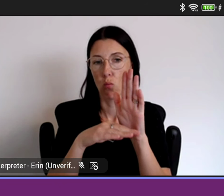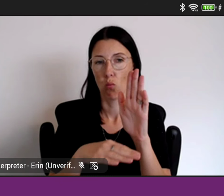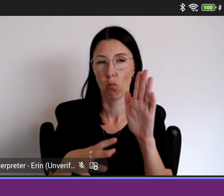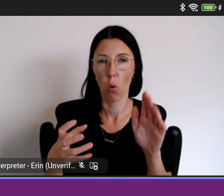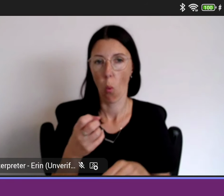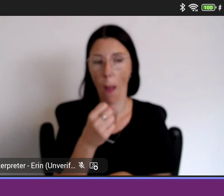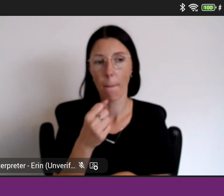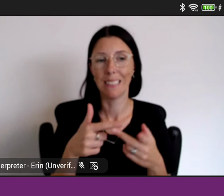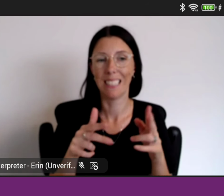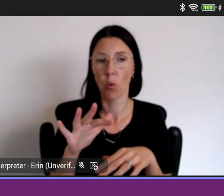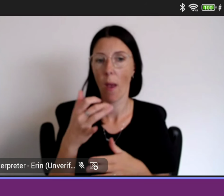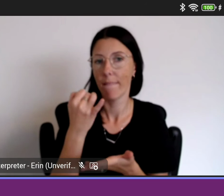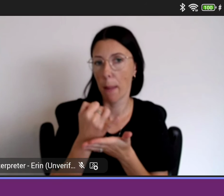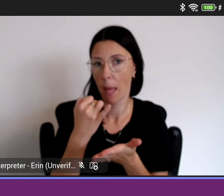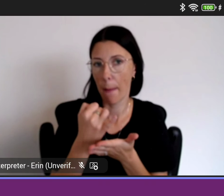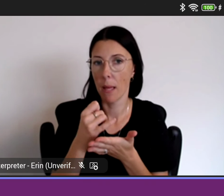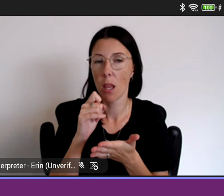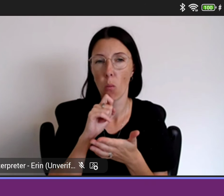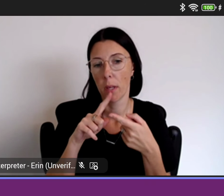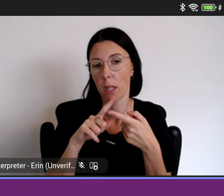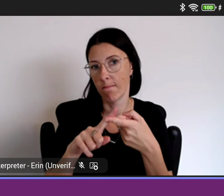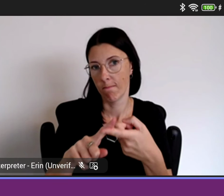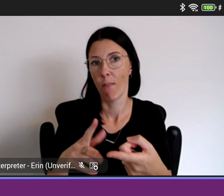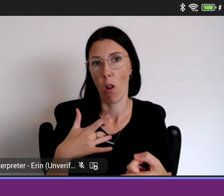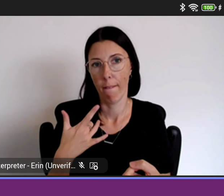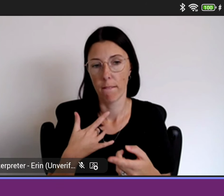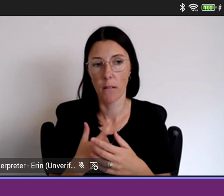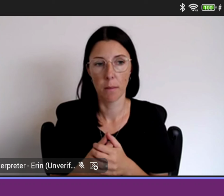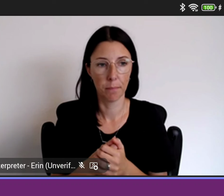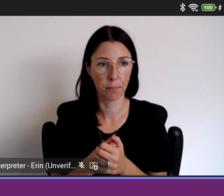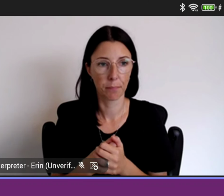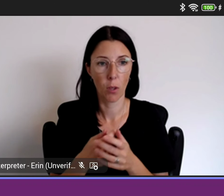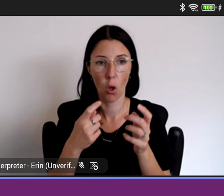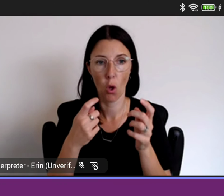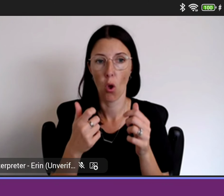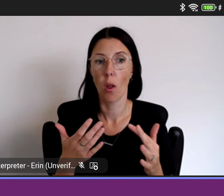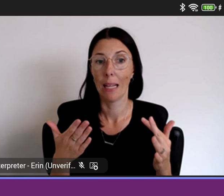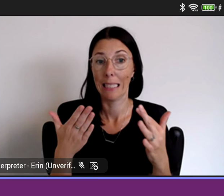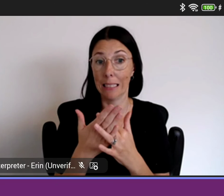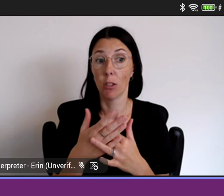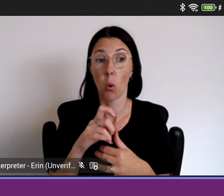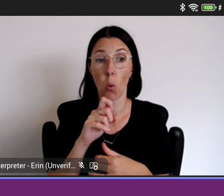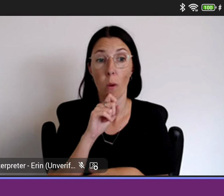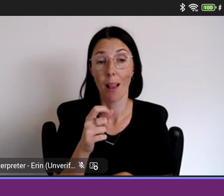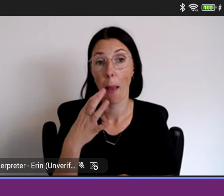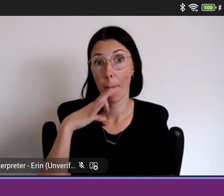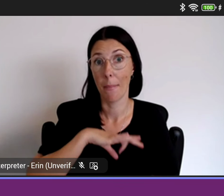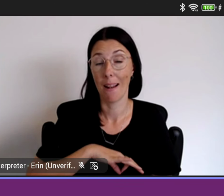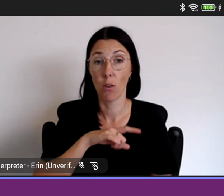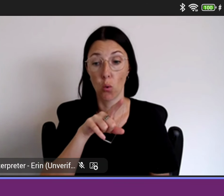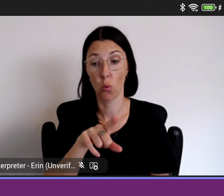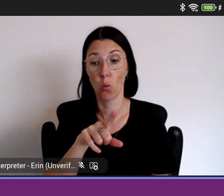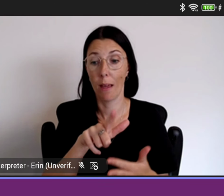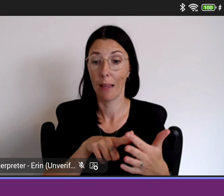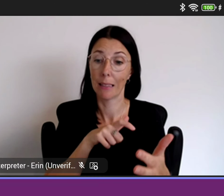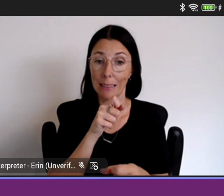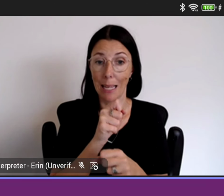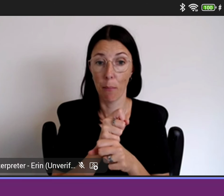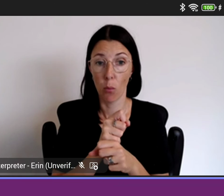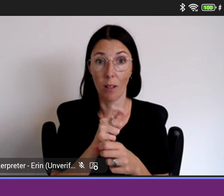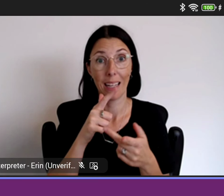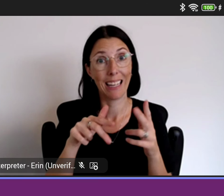to be permanent. Early intervention supports will likely benefit you, for example, if it means you need